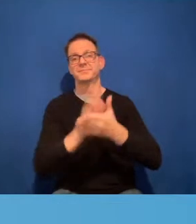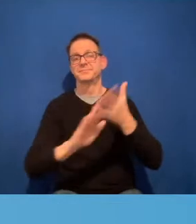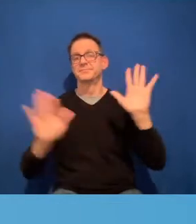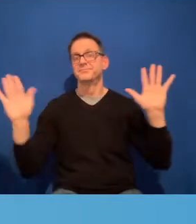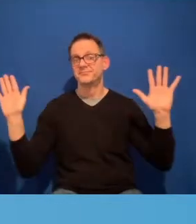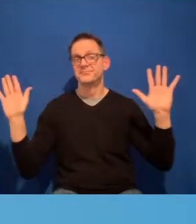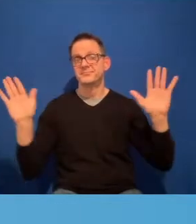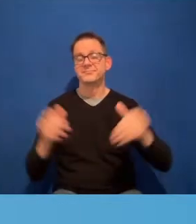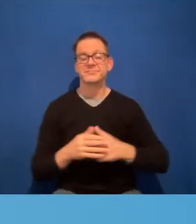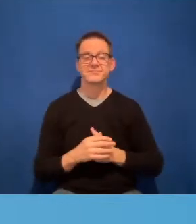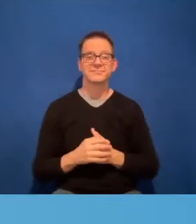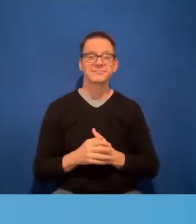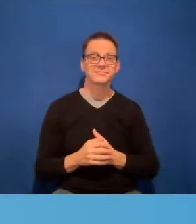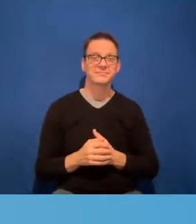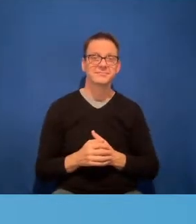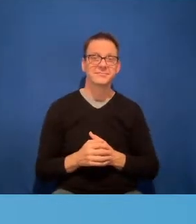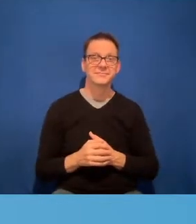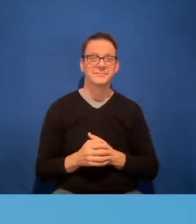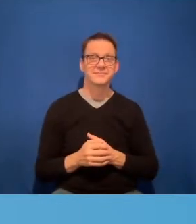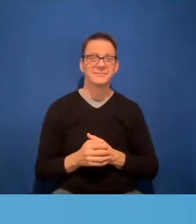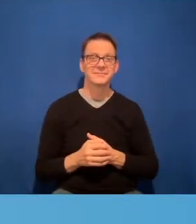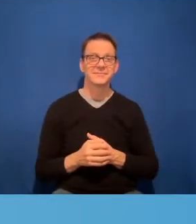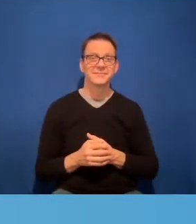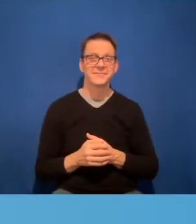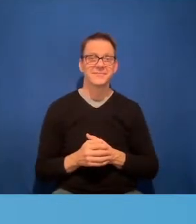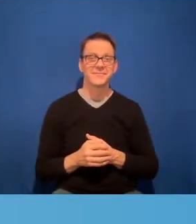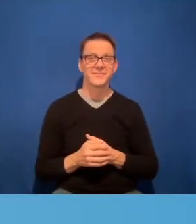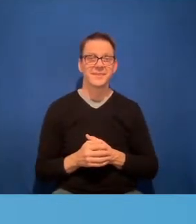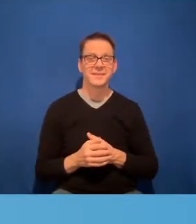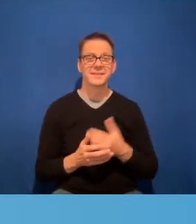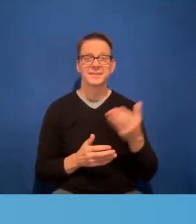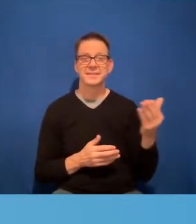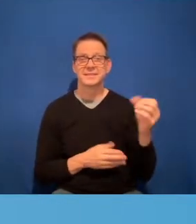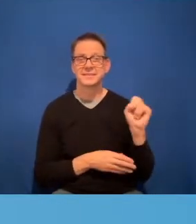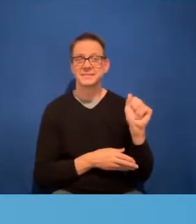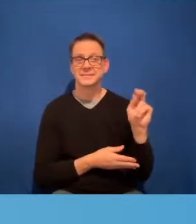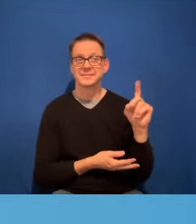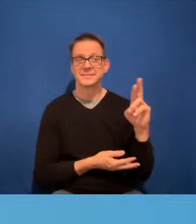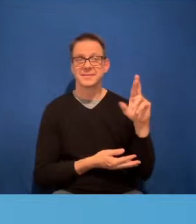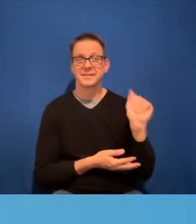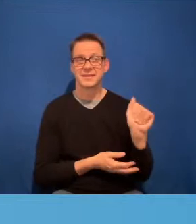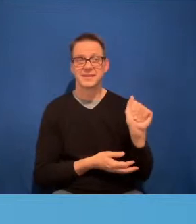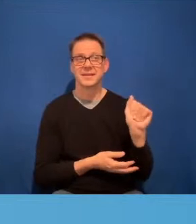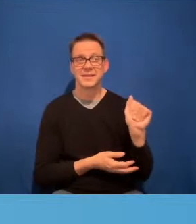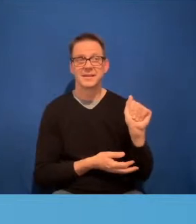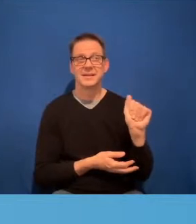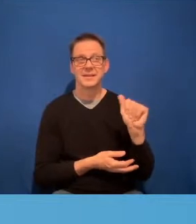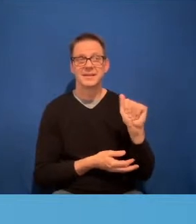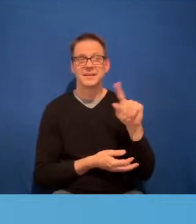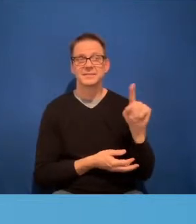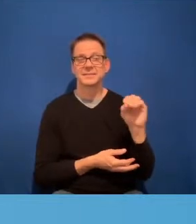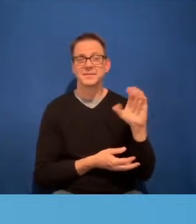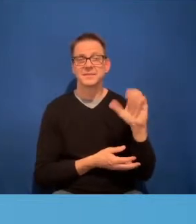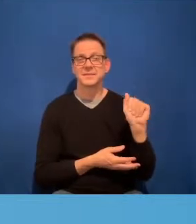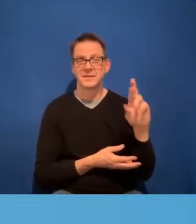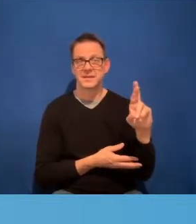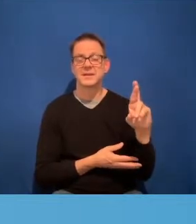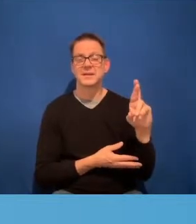And I think you're completely right. And that was Bill 21 that ensured fiscal sustainability Act.